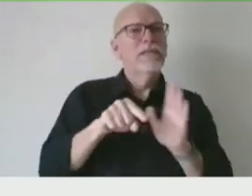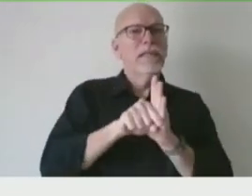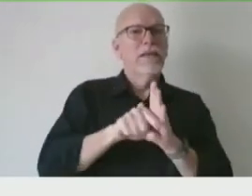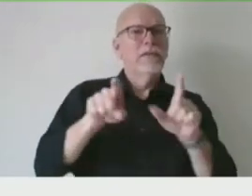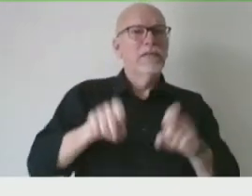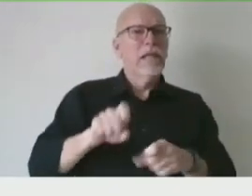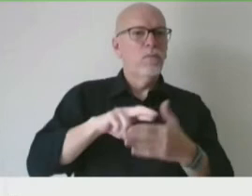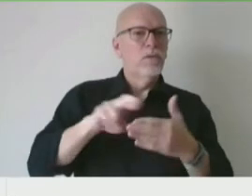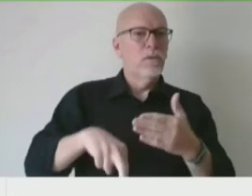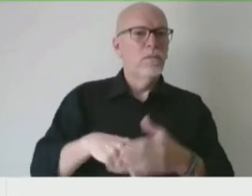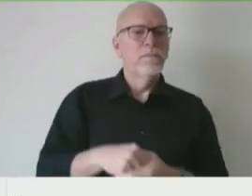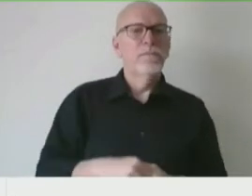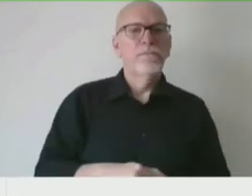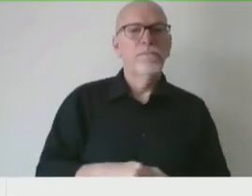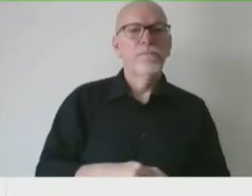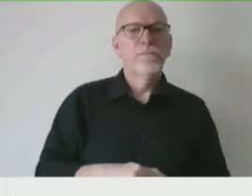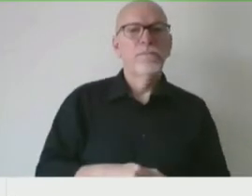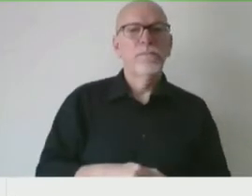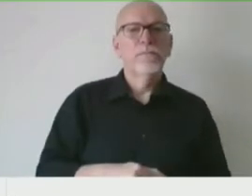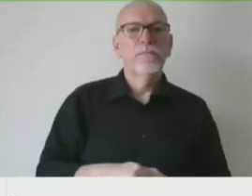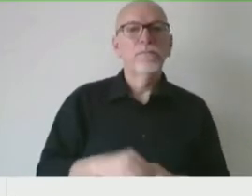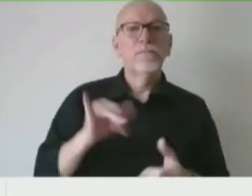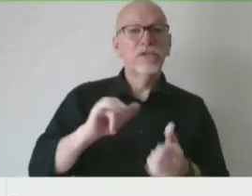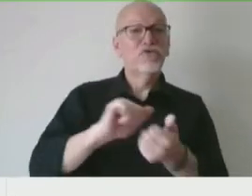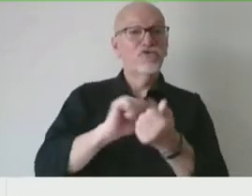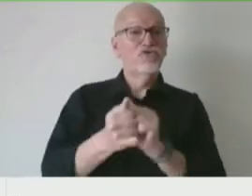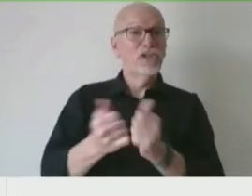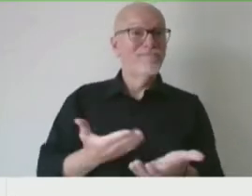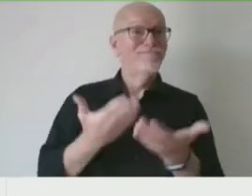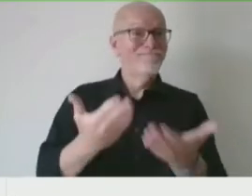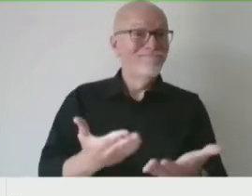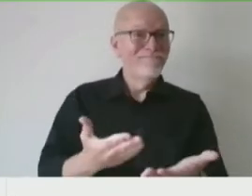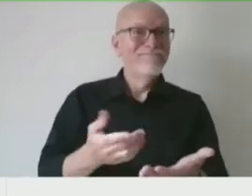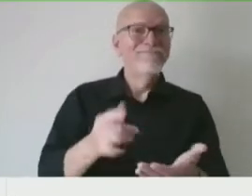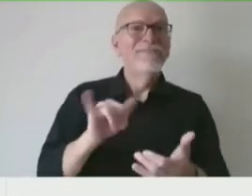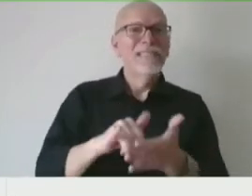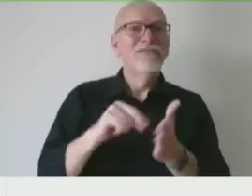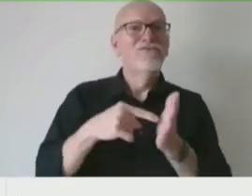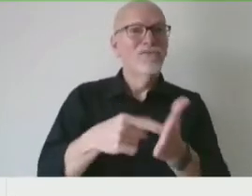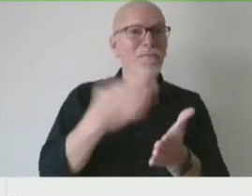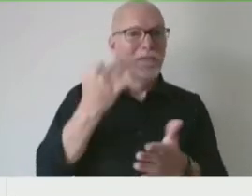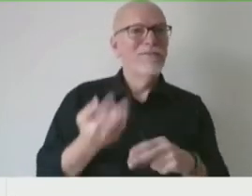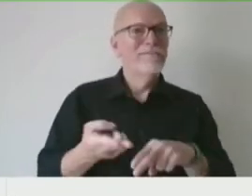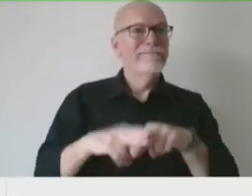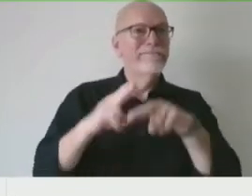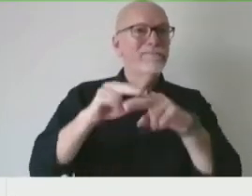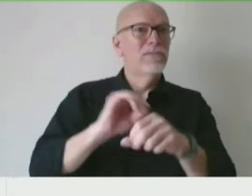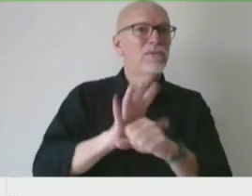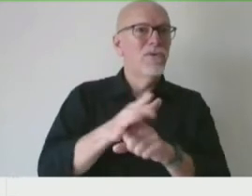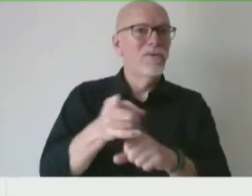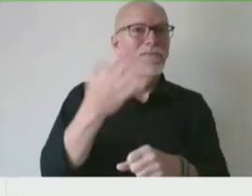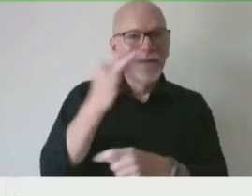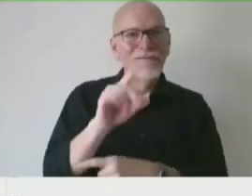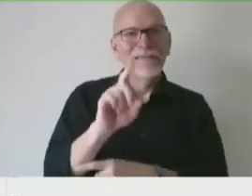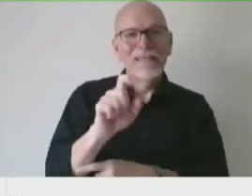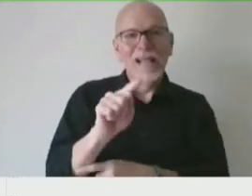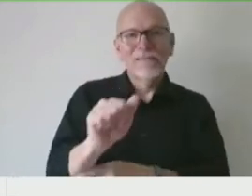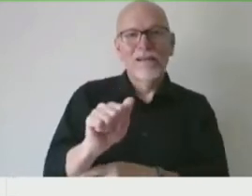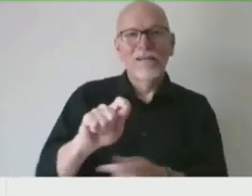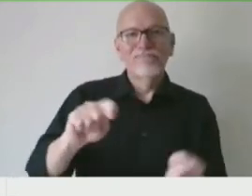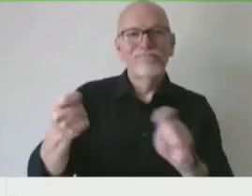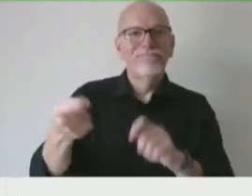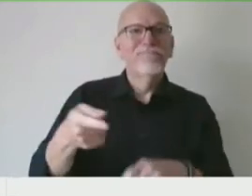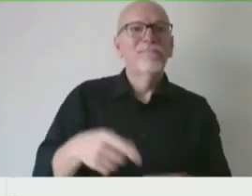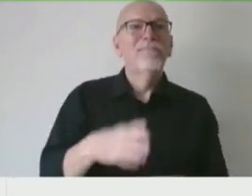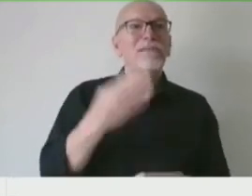result. This change in guidance reflects the increase in COVID-19 activity that is being fueled by the Delta variant and the fact